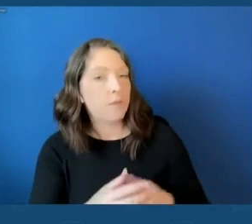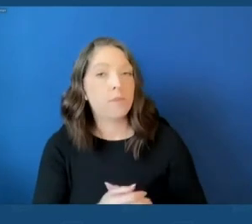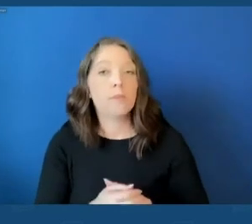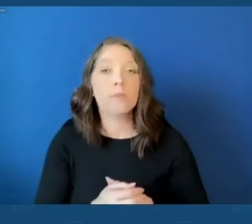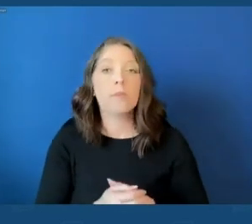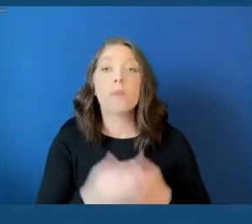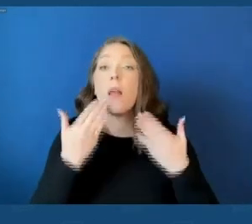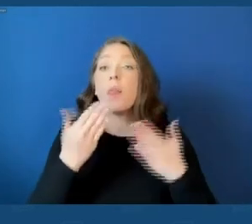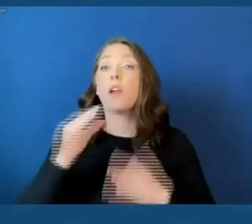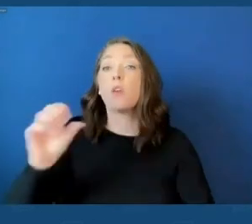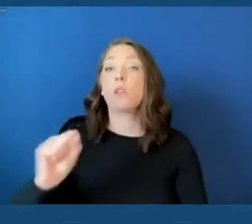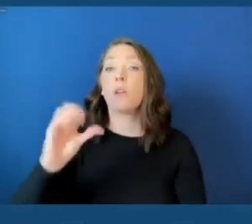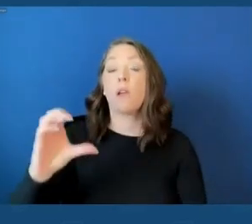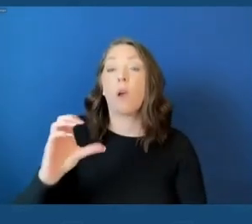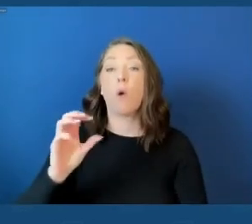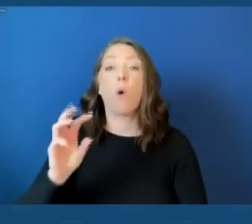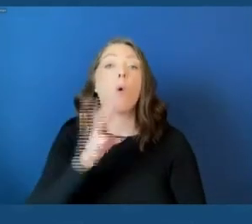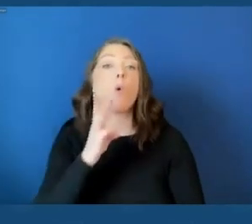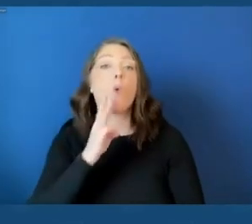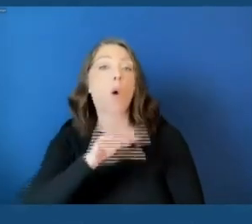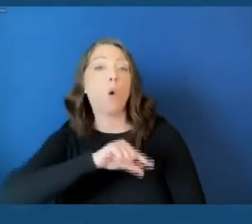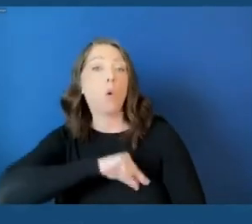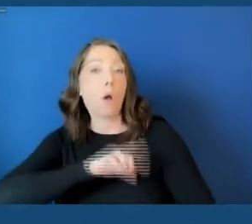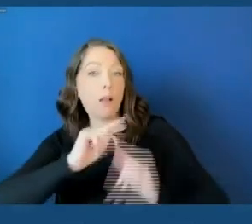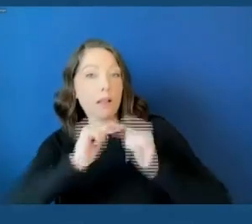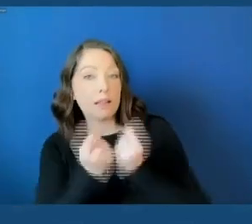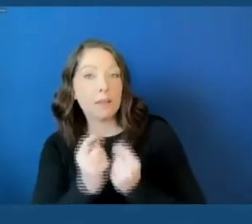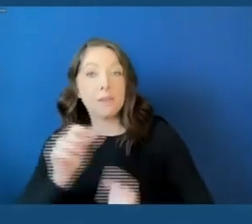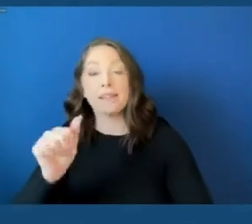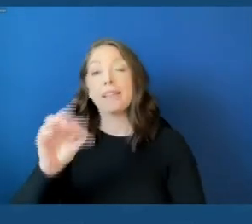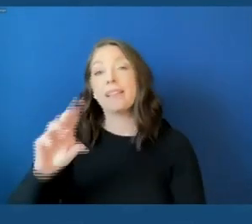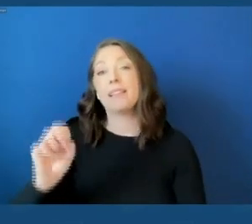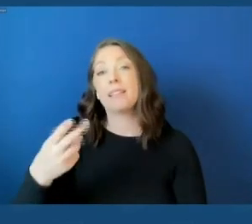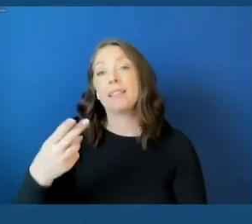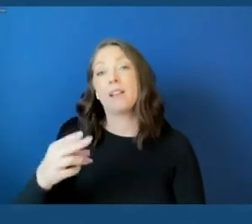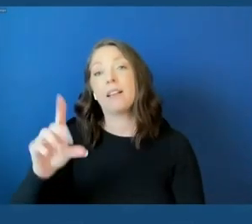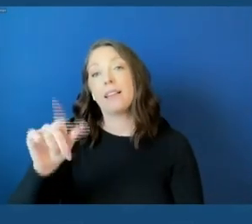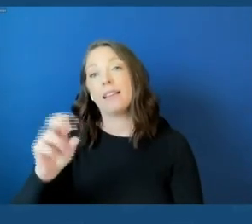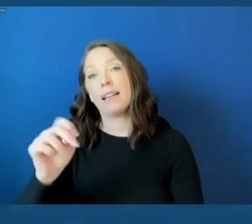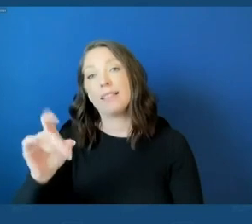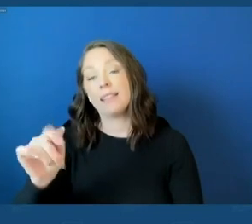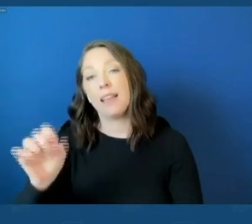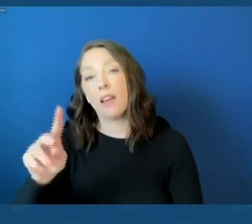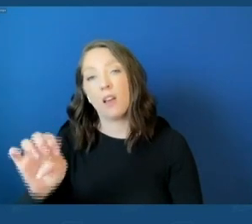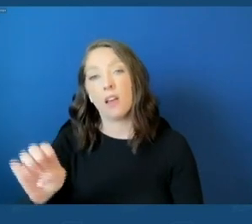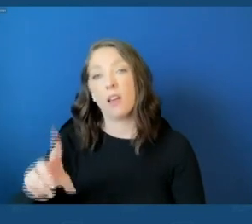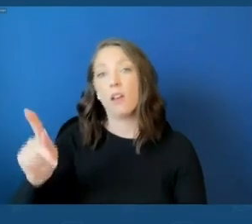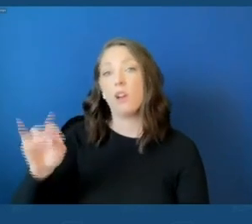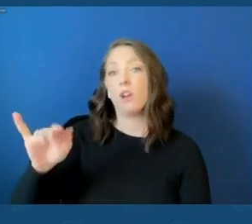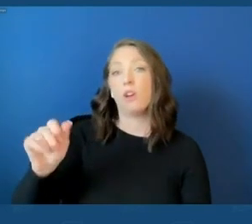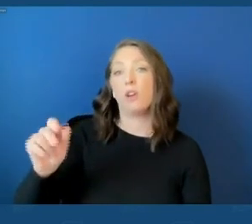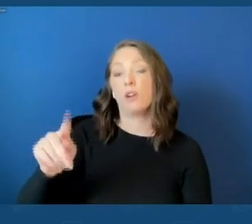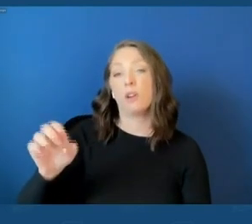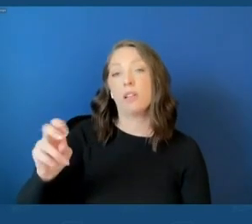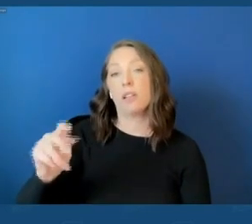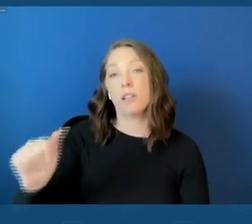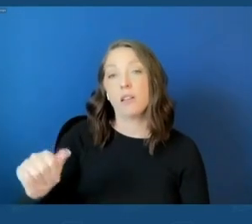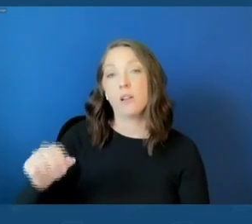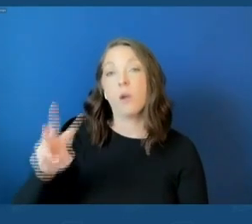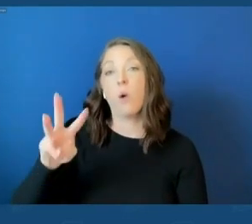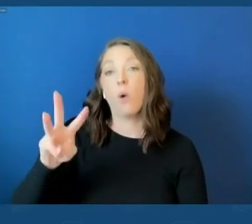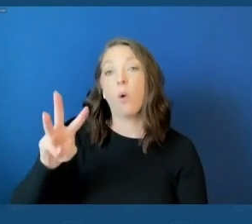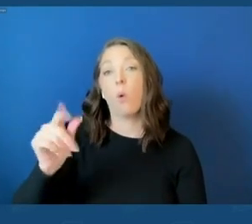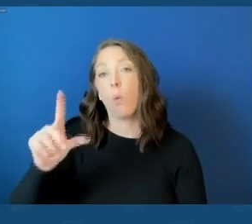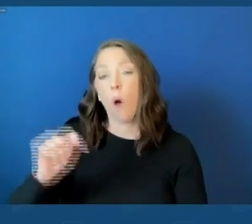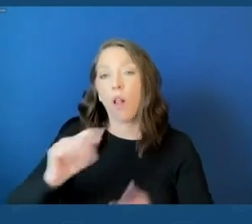water quality team, Sarah Lansdale, our Economic Development Commissioner, Christina Capabianco, Walt DeWittiak, and so many others. And